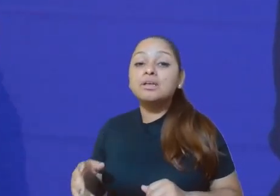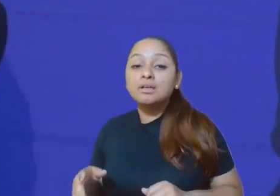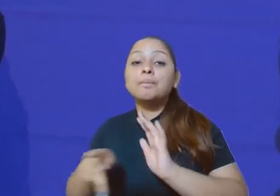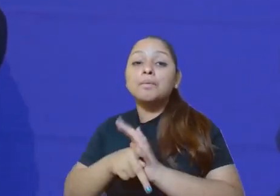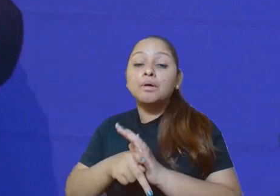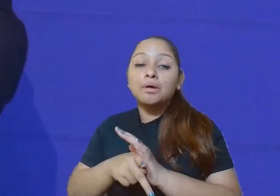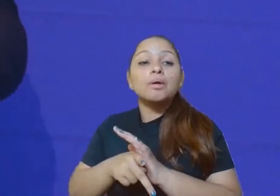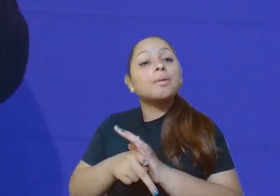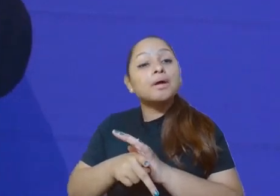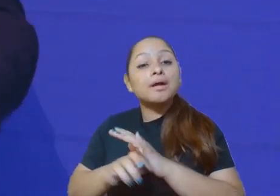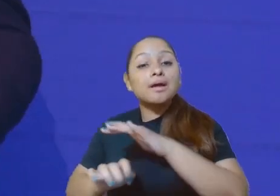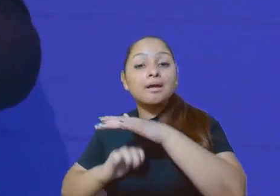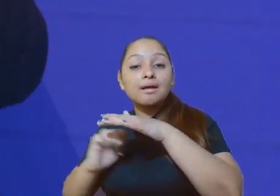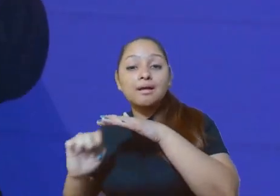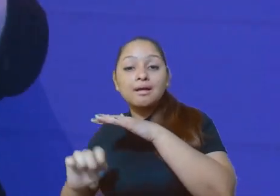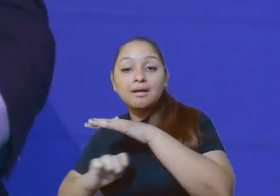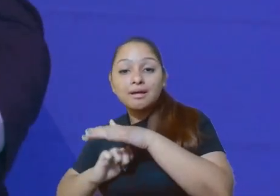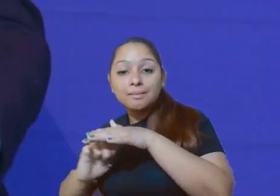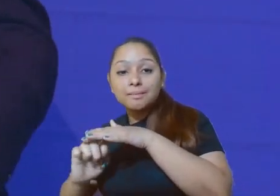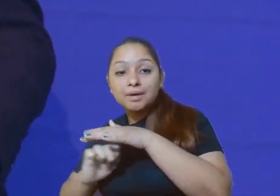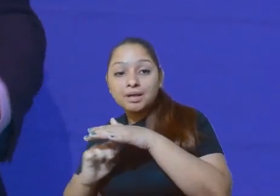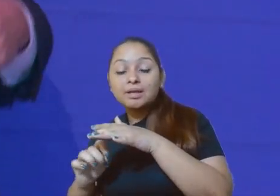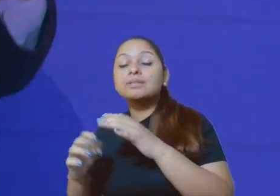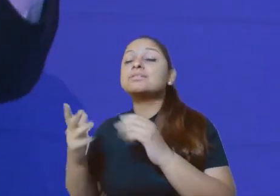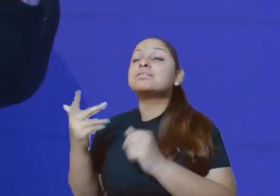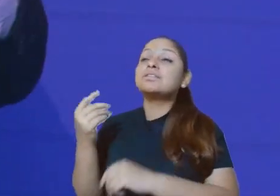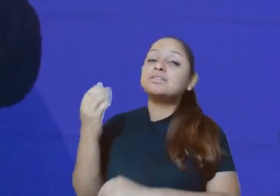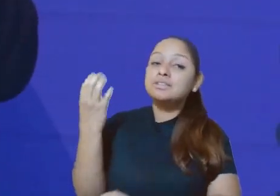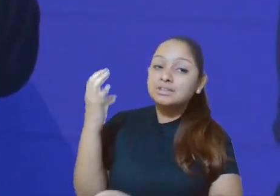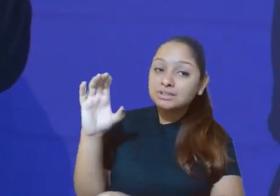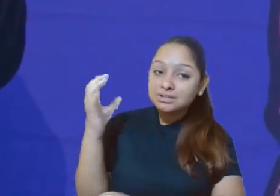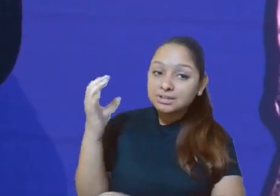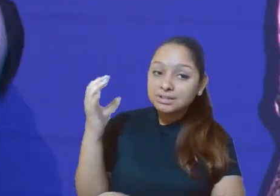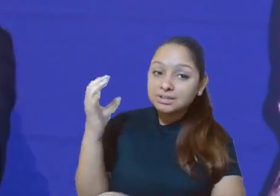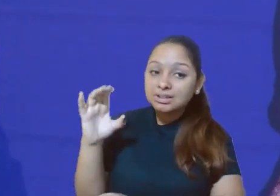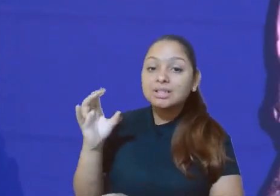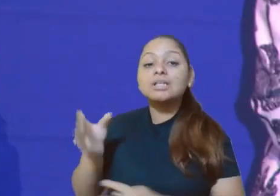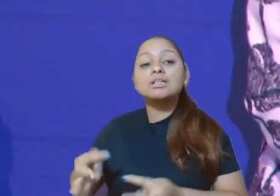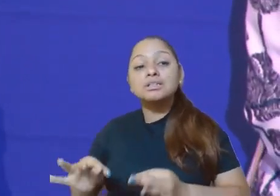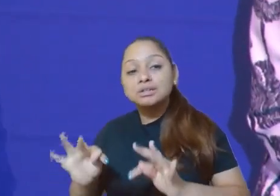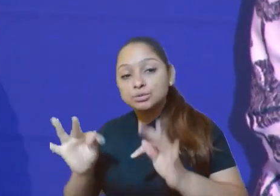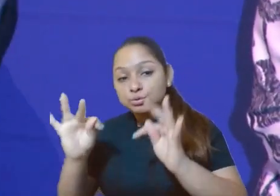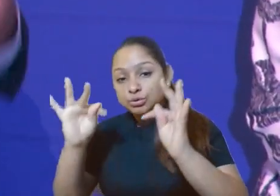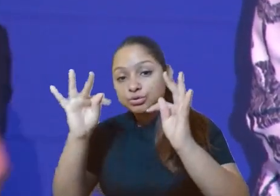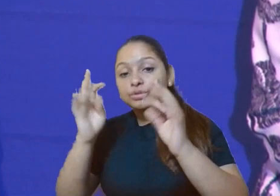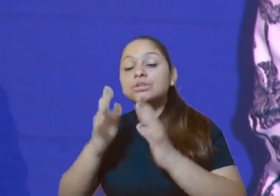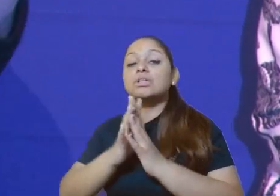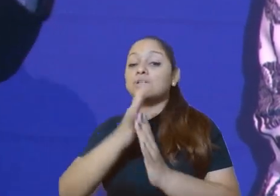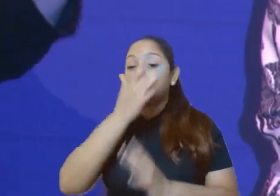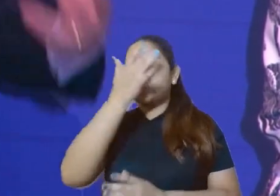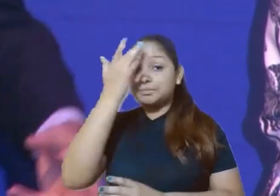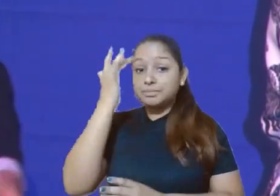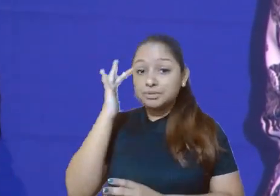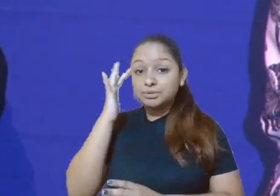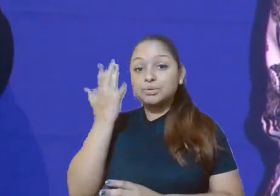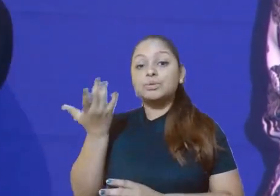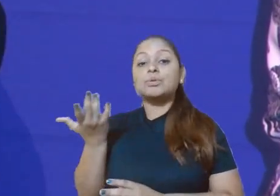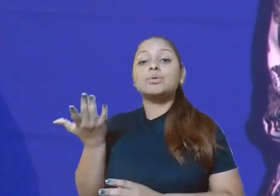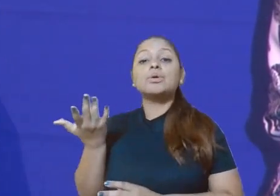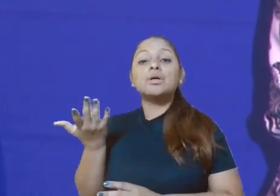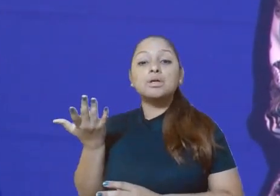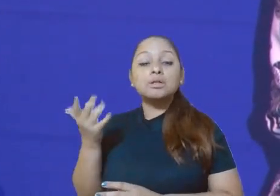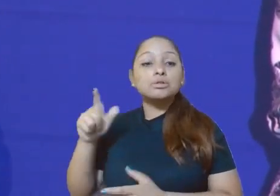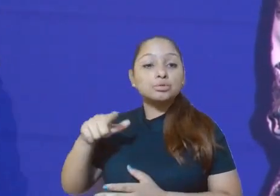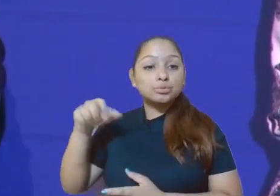of the startups related to the scientific, technologic bases, where founders are